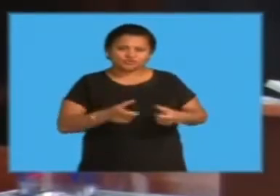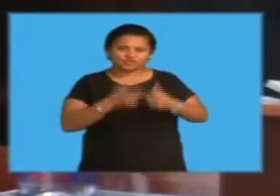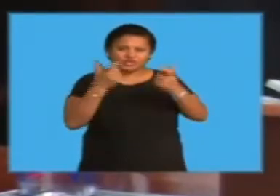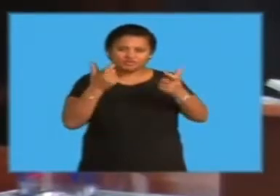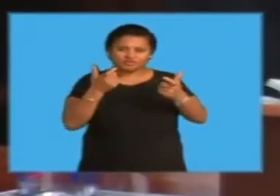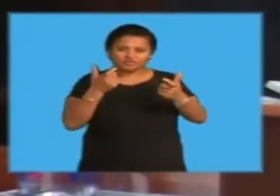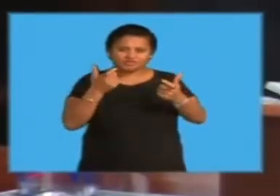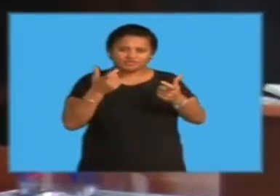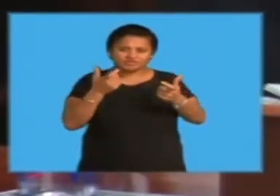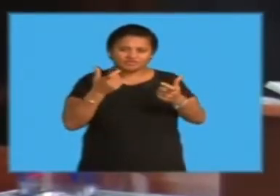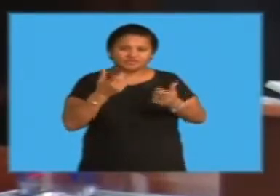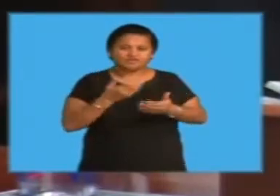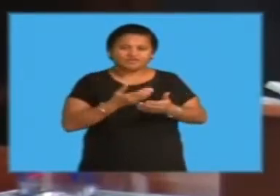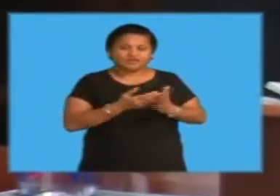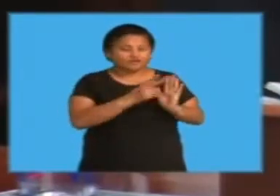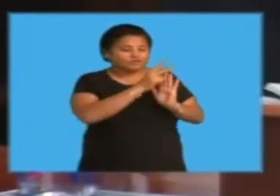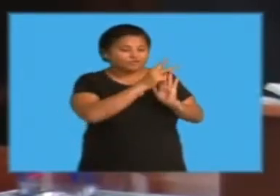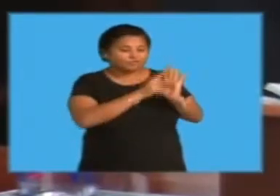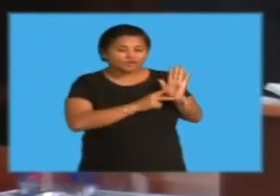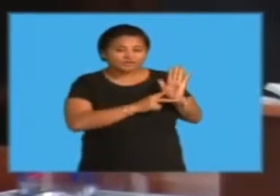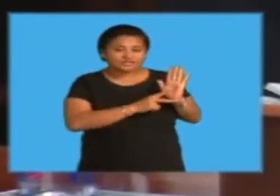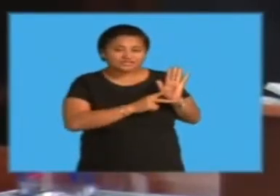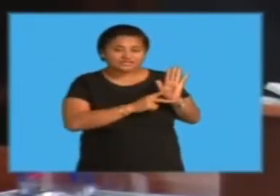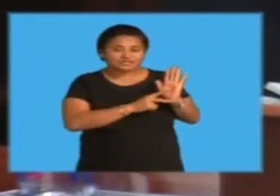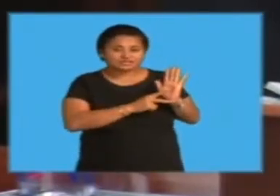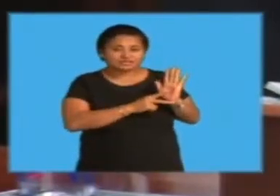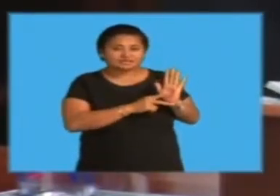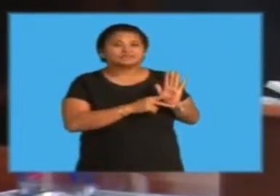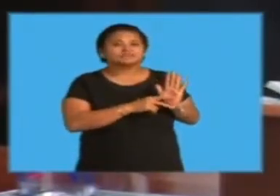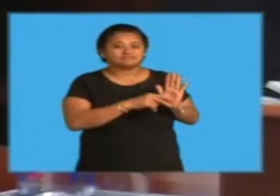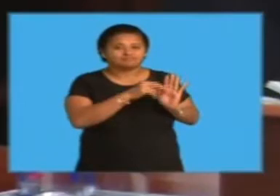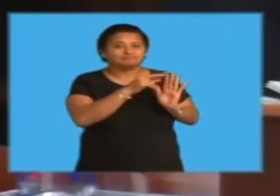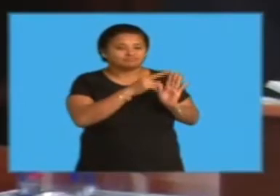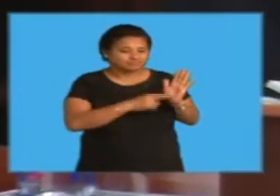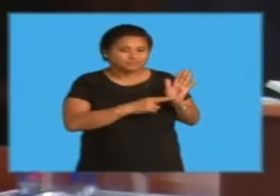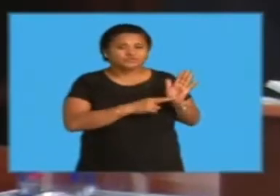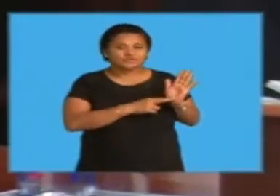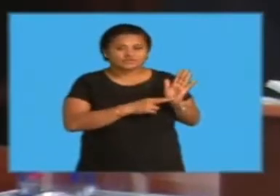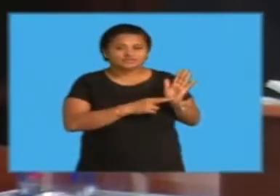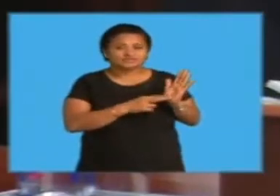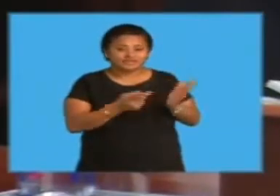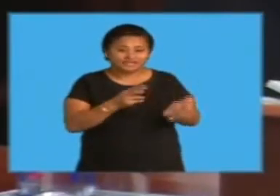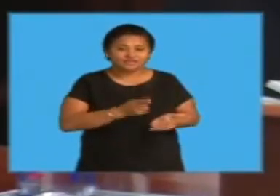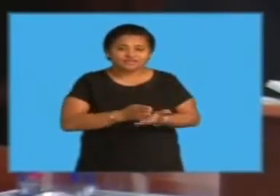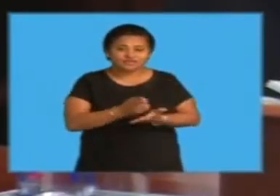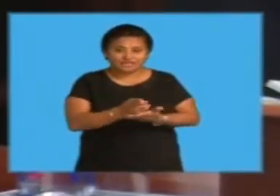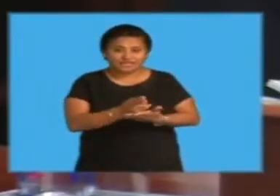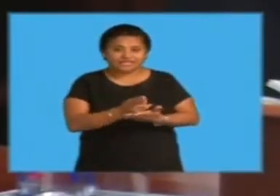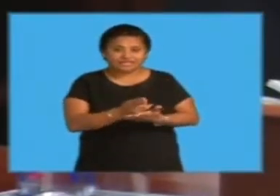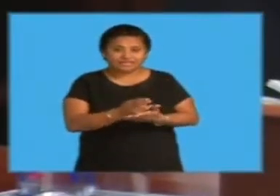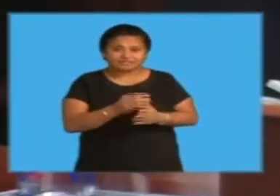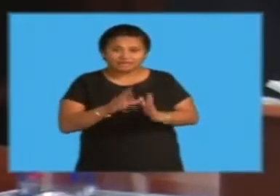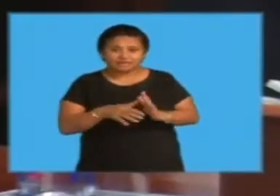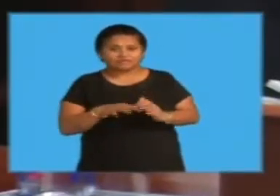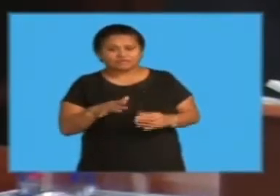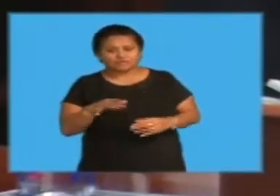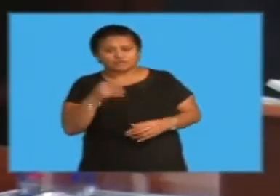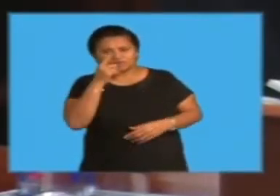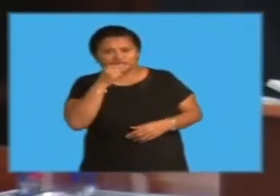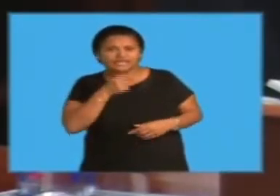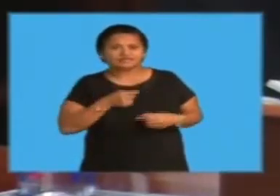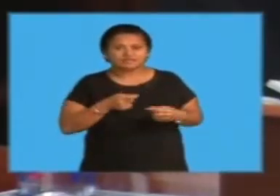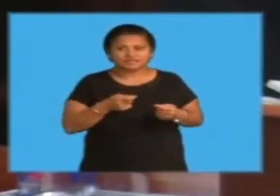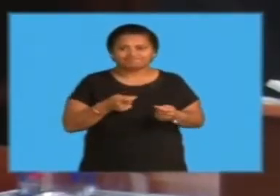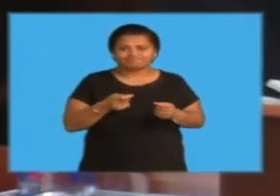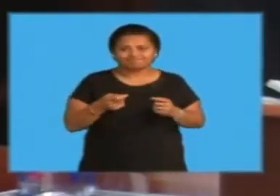of policies and principles and truth. Although it may be tempting in the heat of an election, we'll be tested